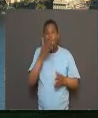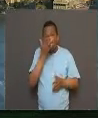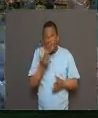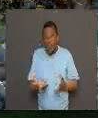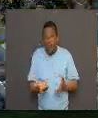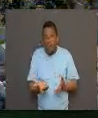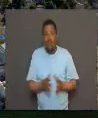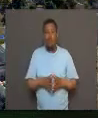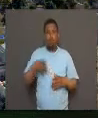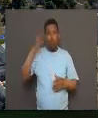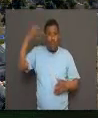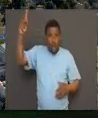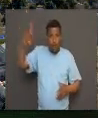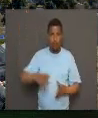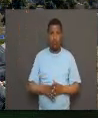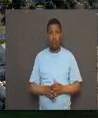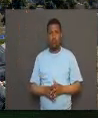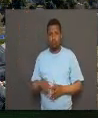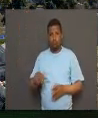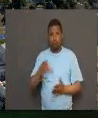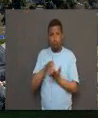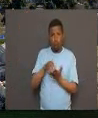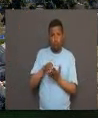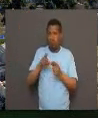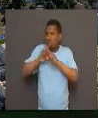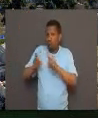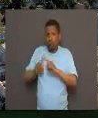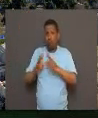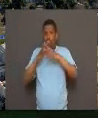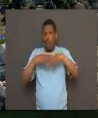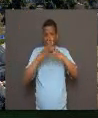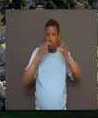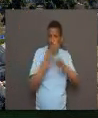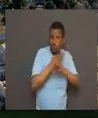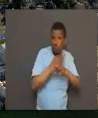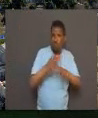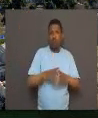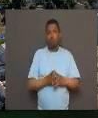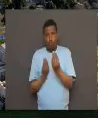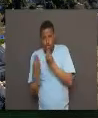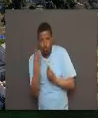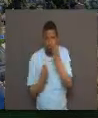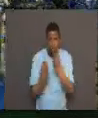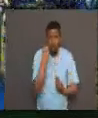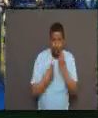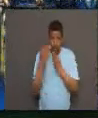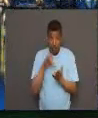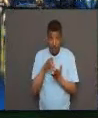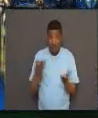They often have professions in the fields of manufacturing,